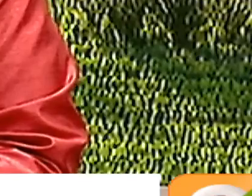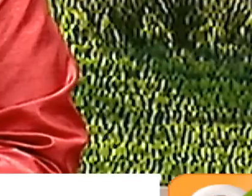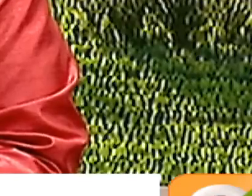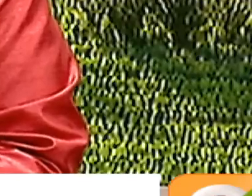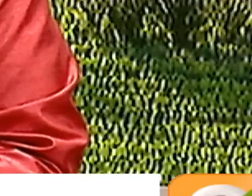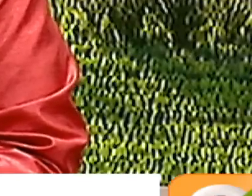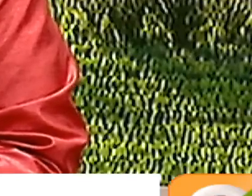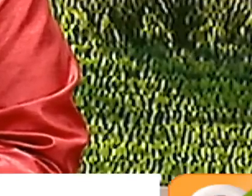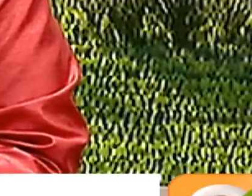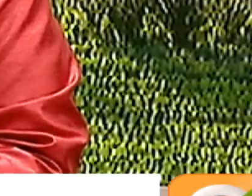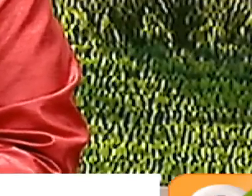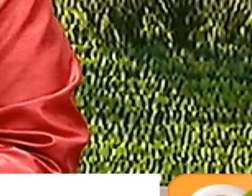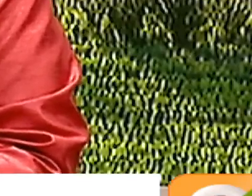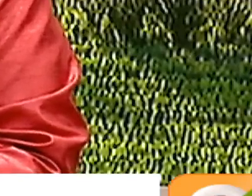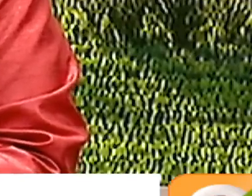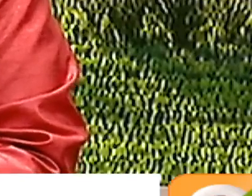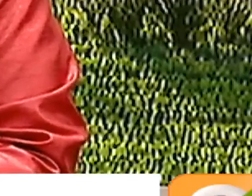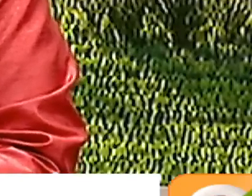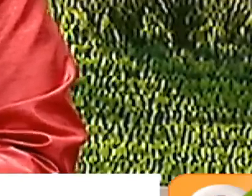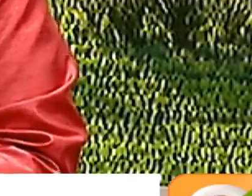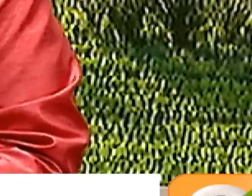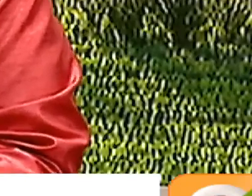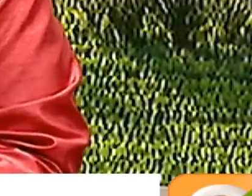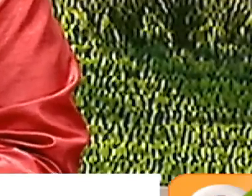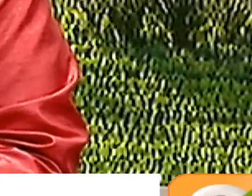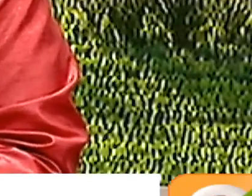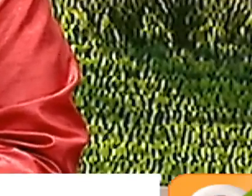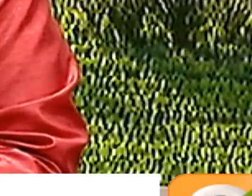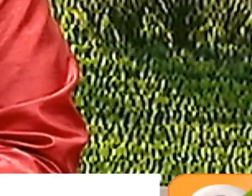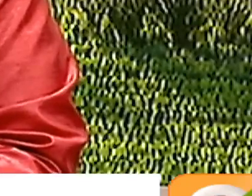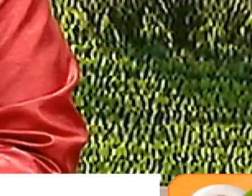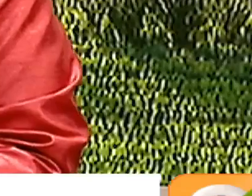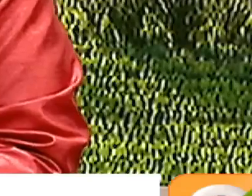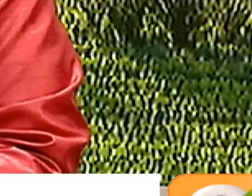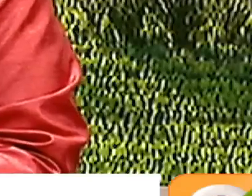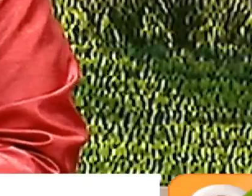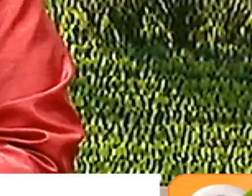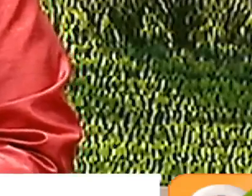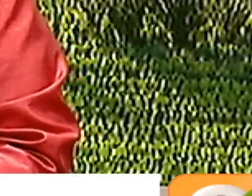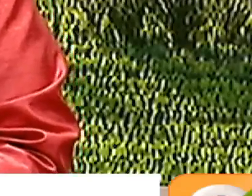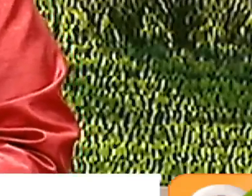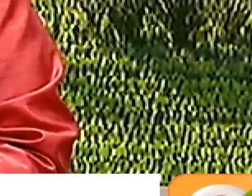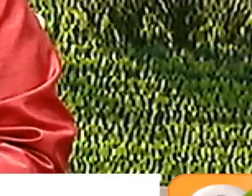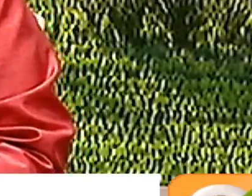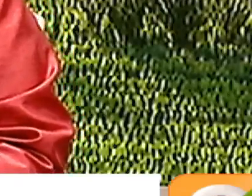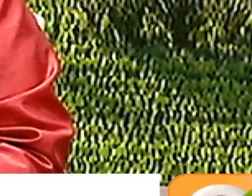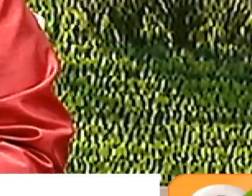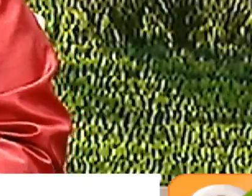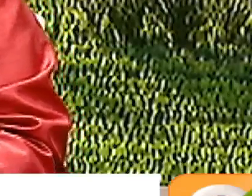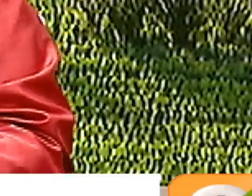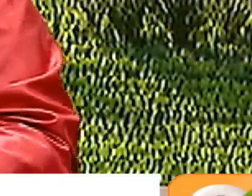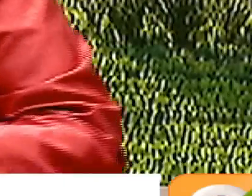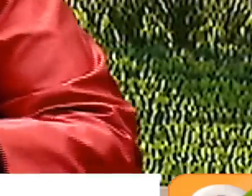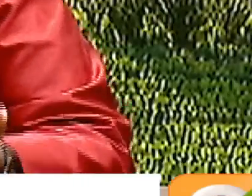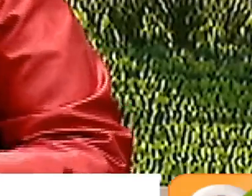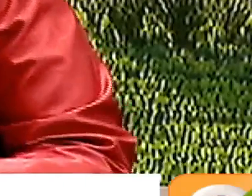fix whatever the struggles are and proceed to deploy the system to the central registry. The reason why we are holding central registry